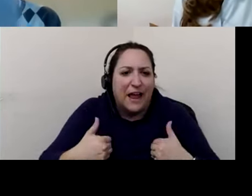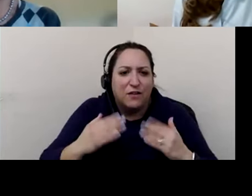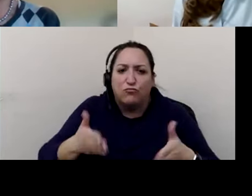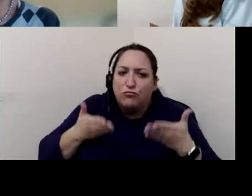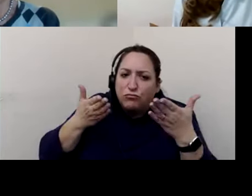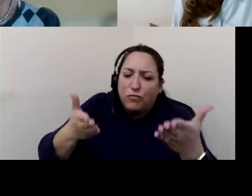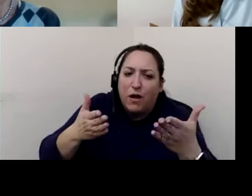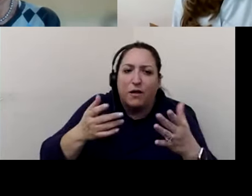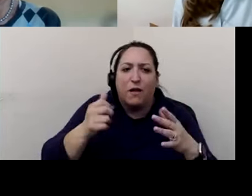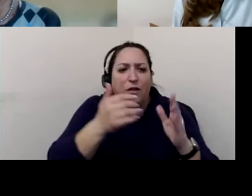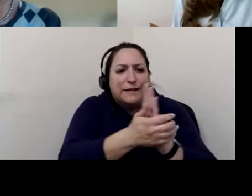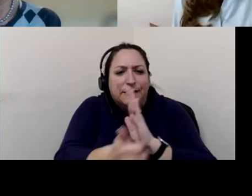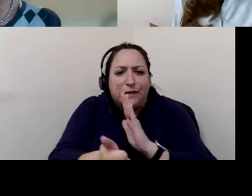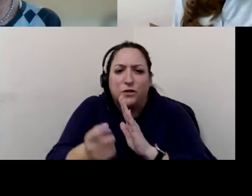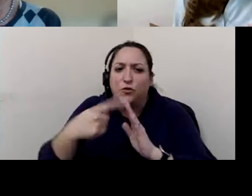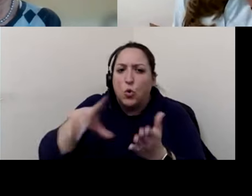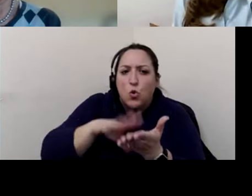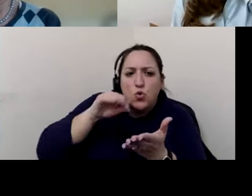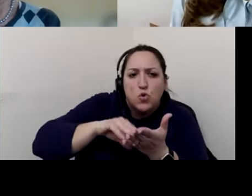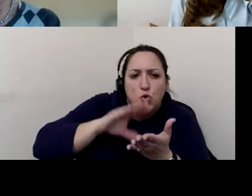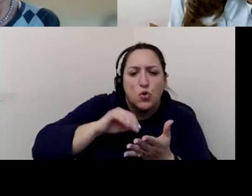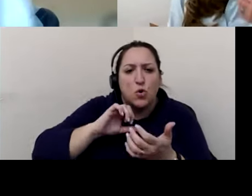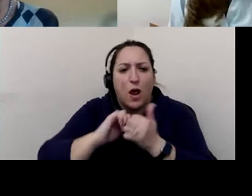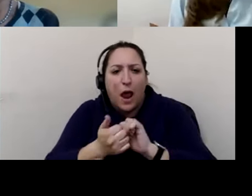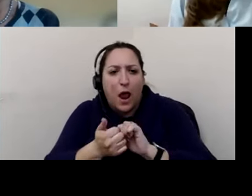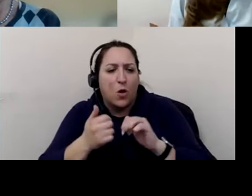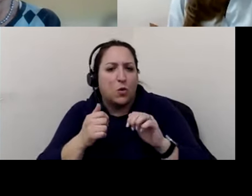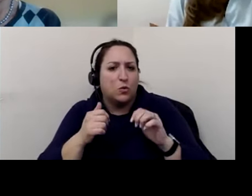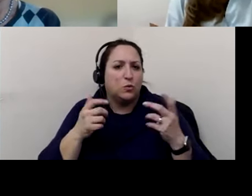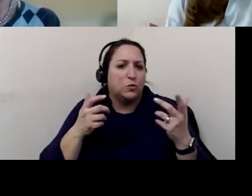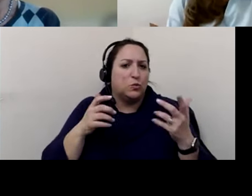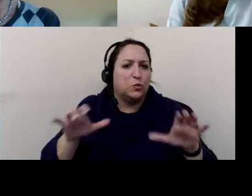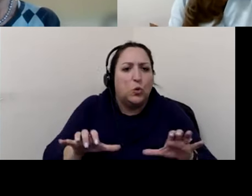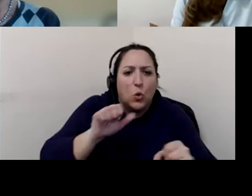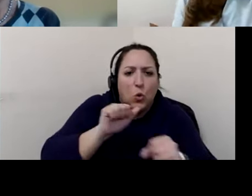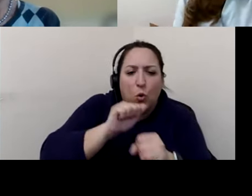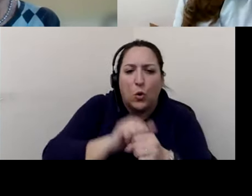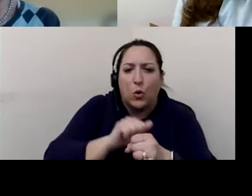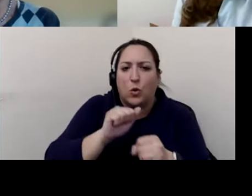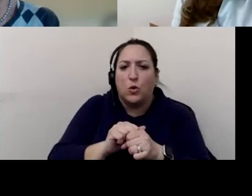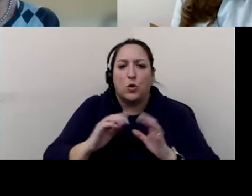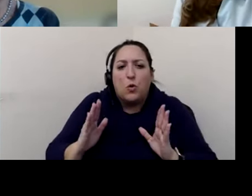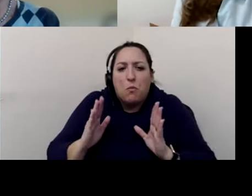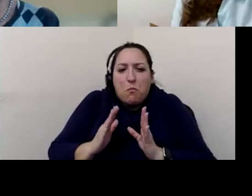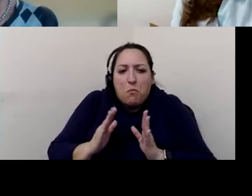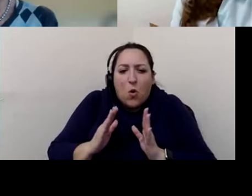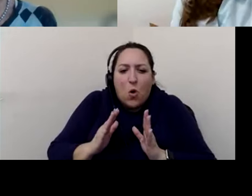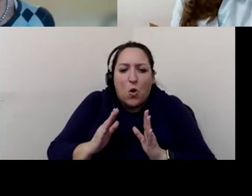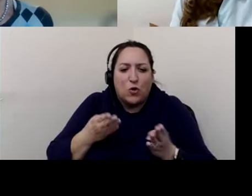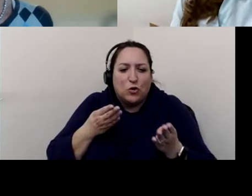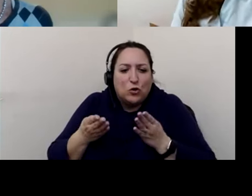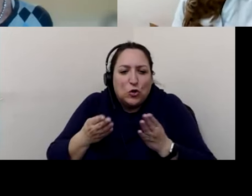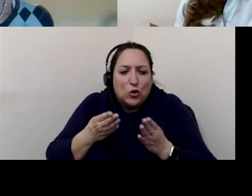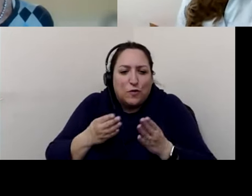provided other skills where one could learn how to do work. We had small employment services. We had